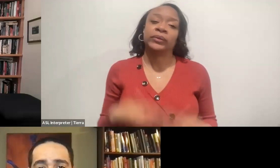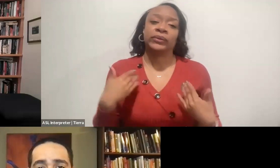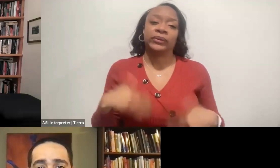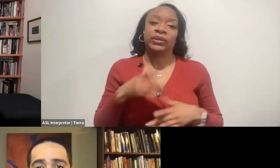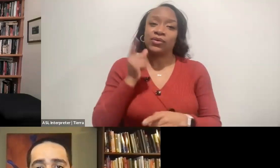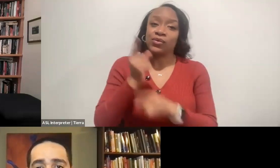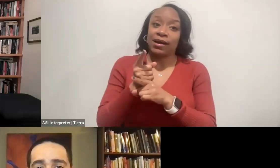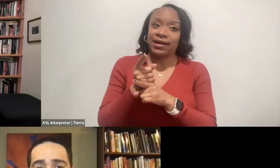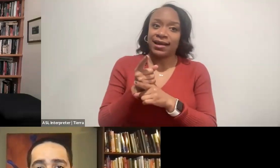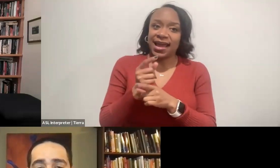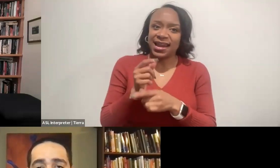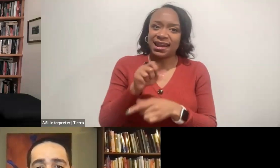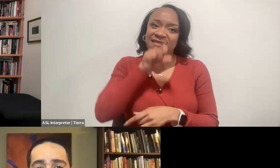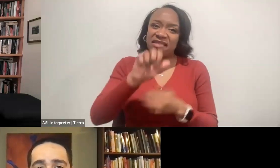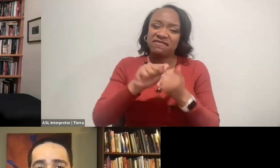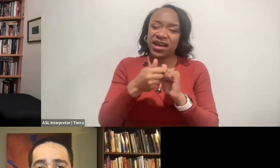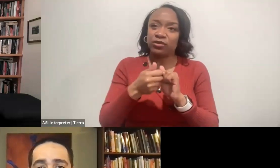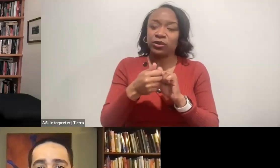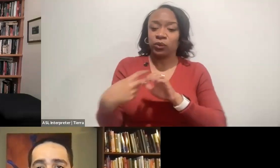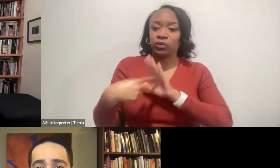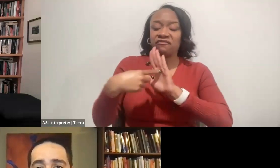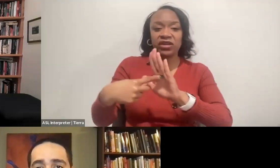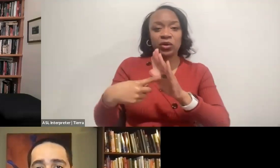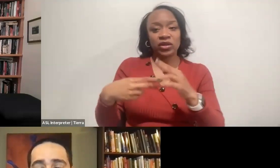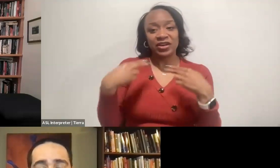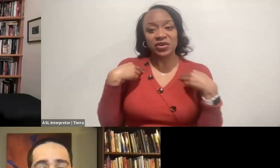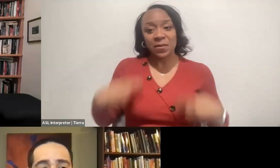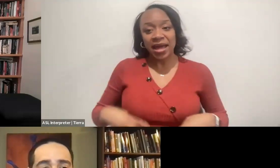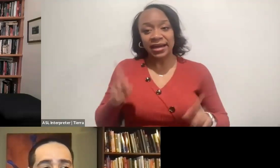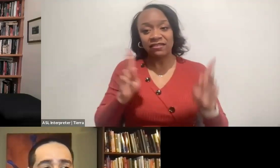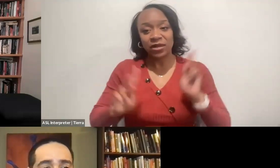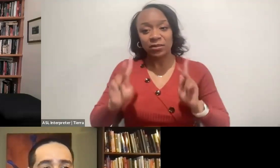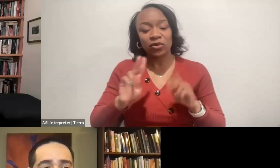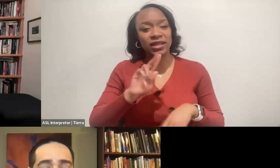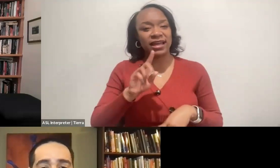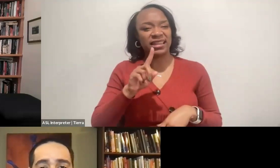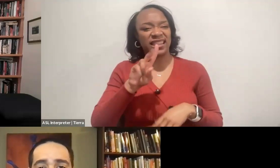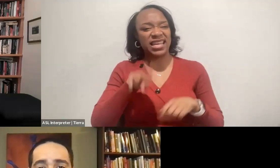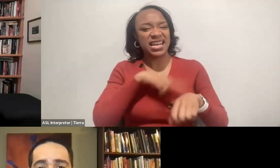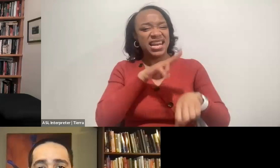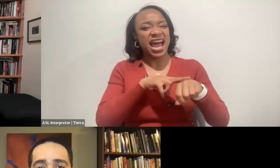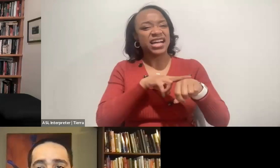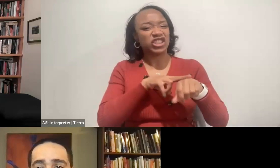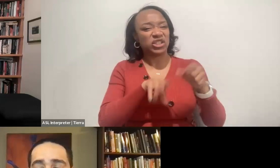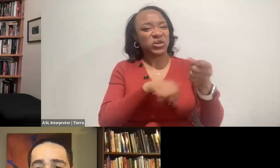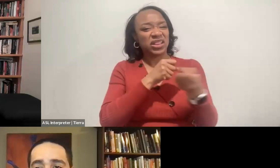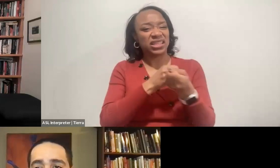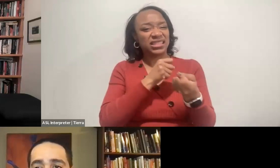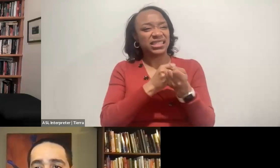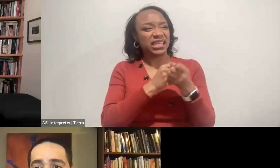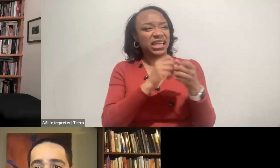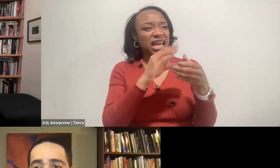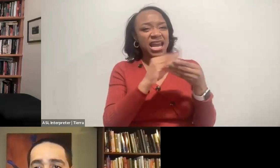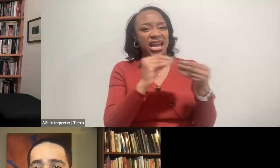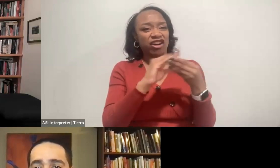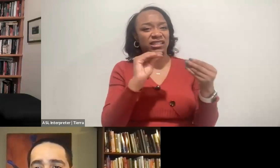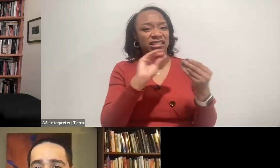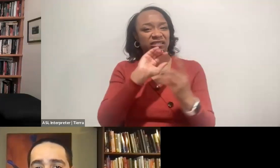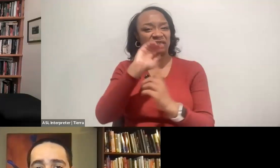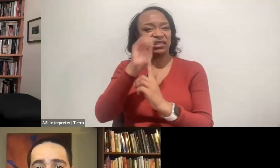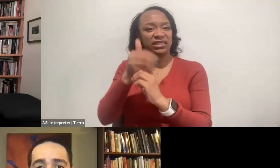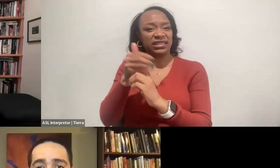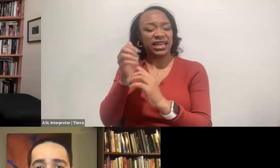reveal the humanity of the people that those nationalistic narratives hide. And my